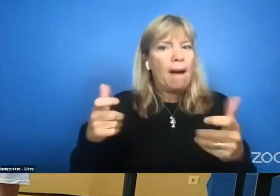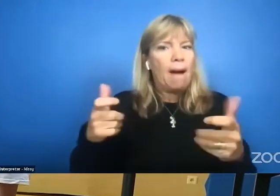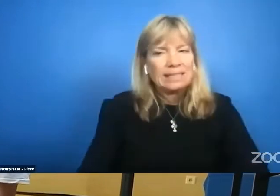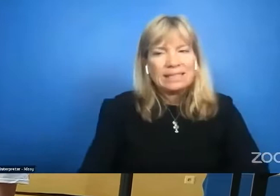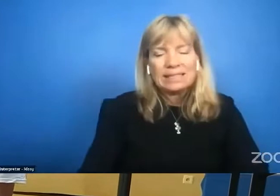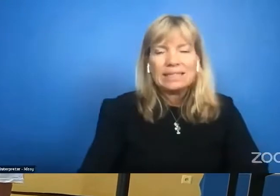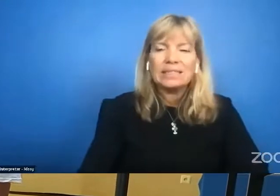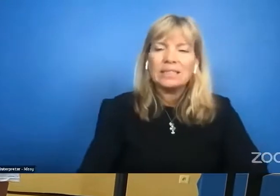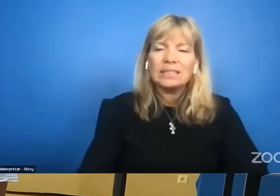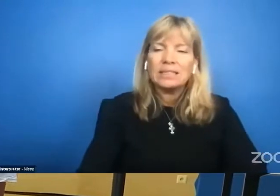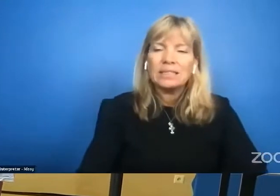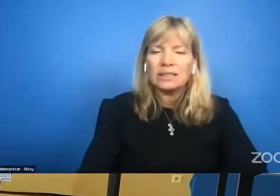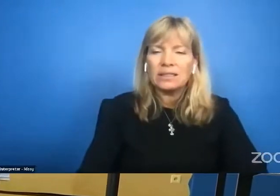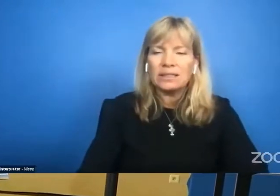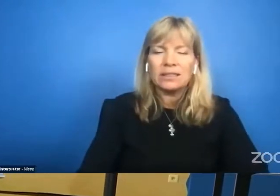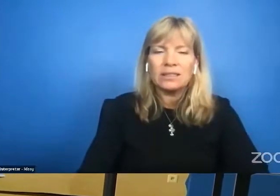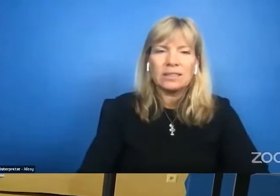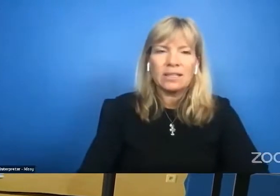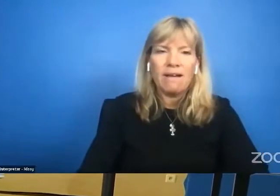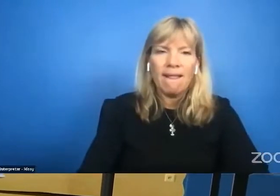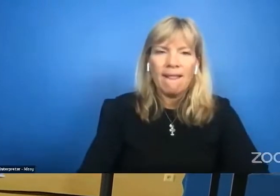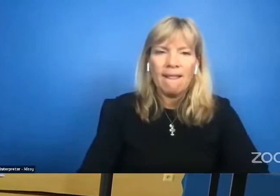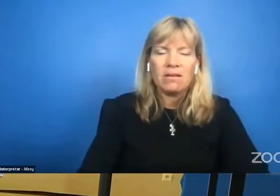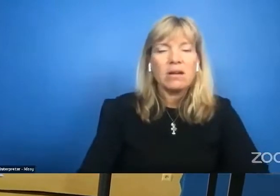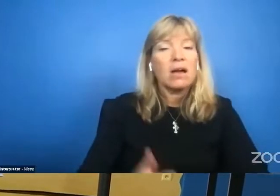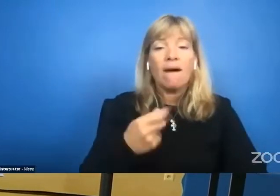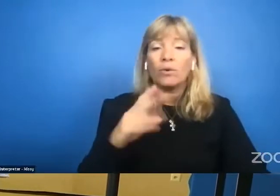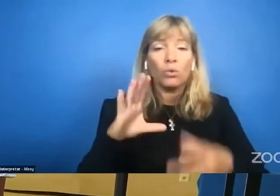A few words of encouragement from the team.